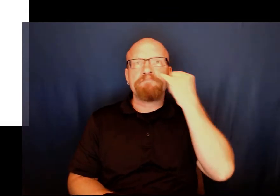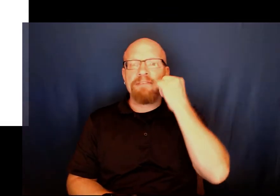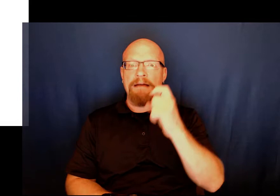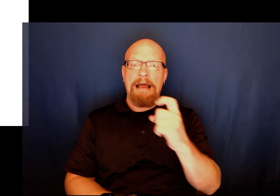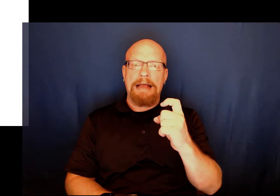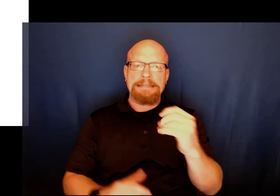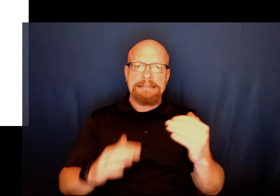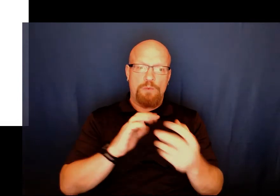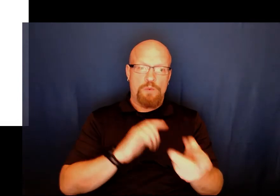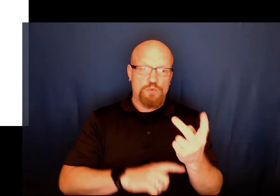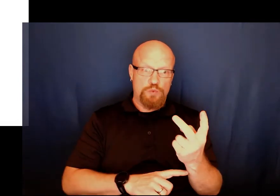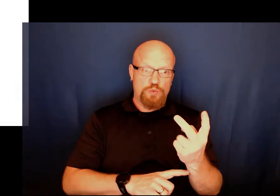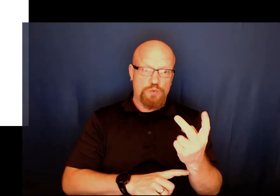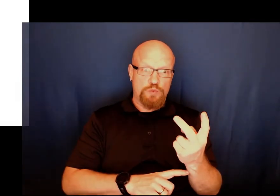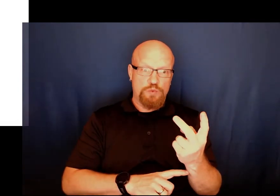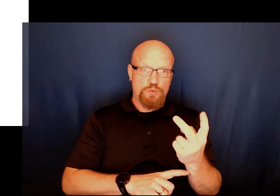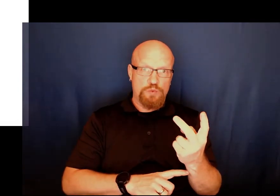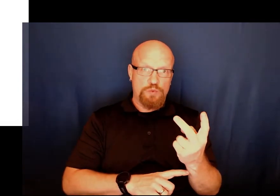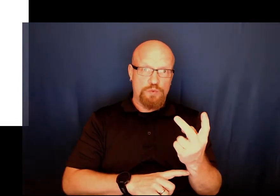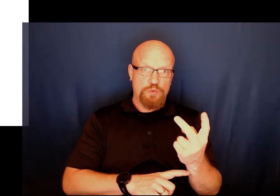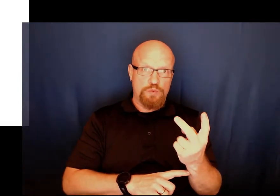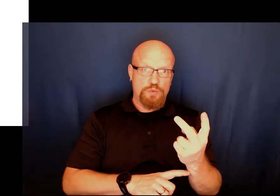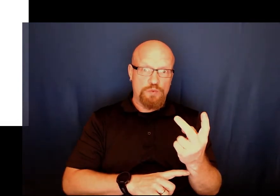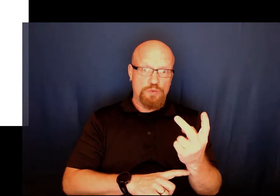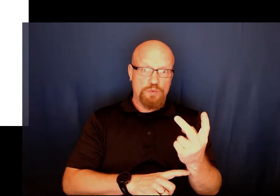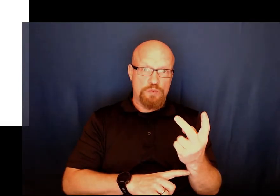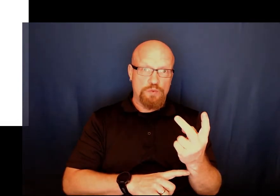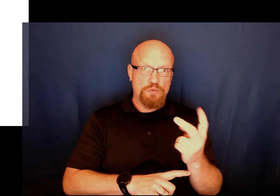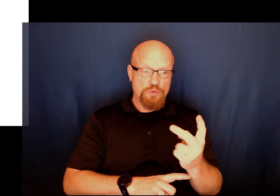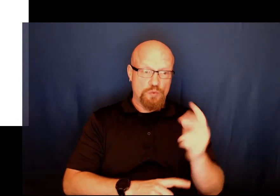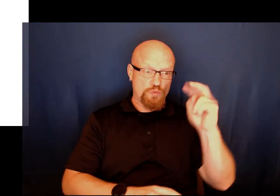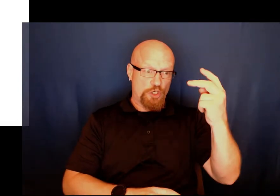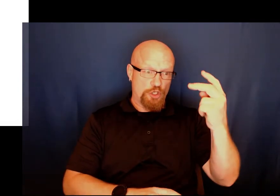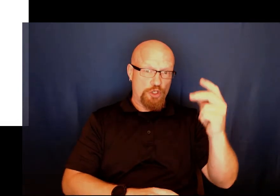like, if x equals 2,